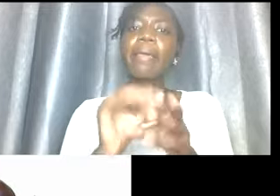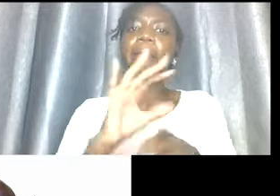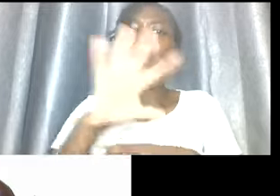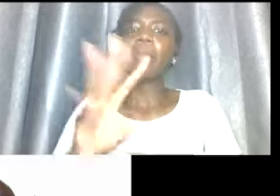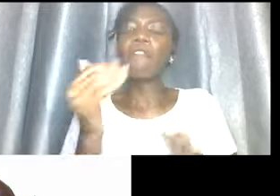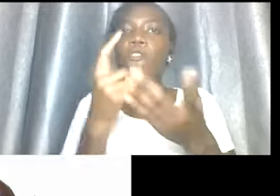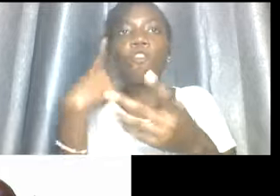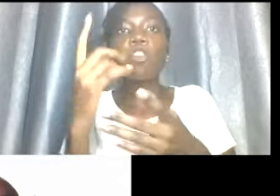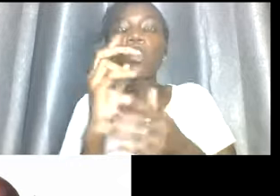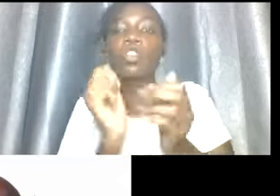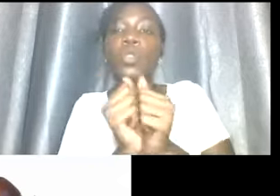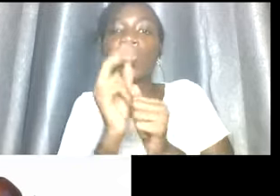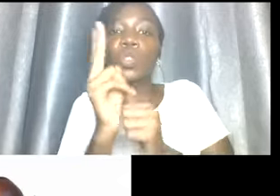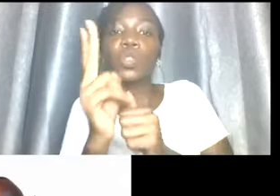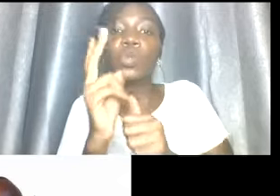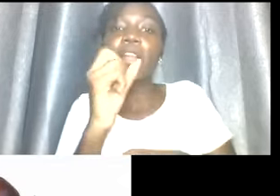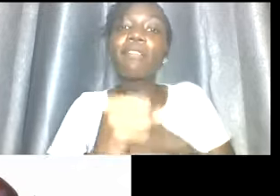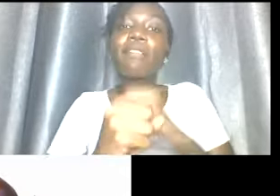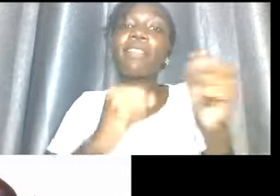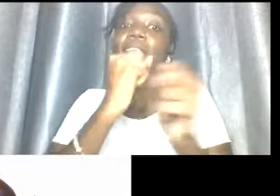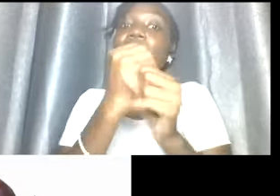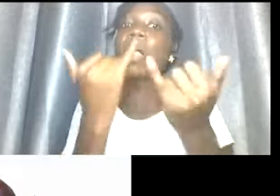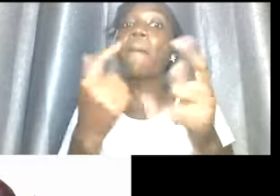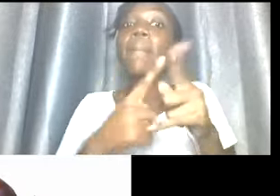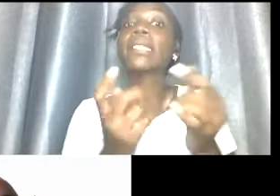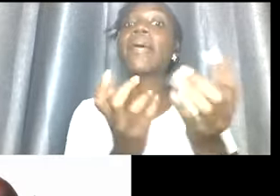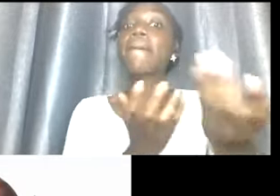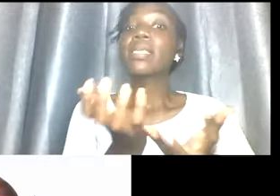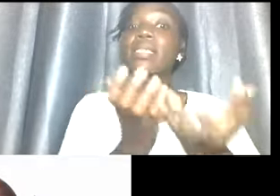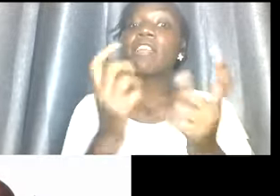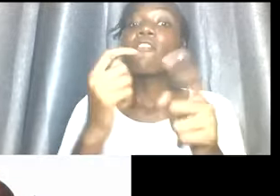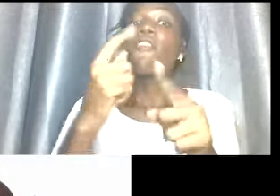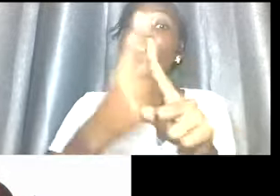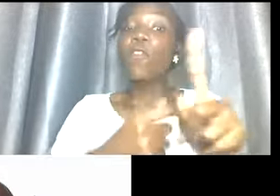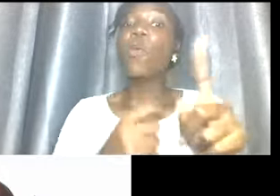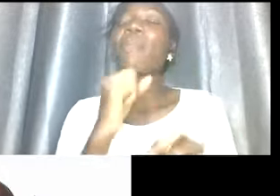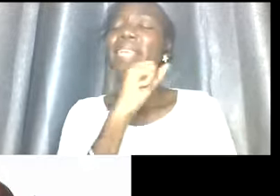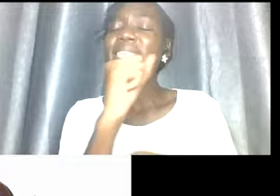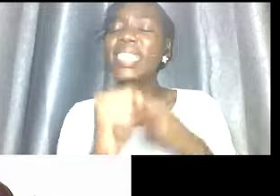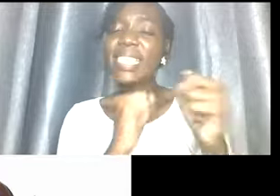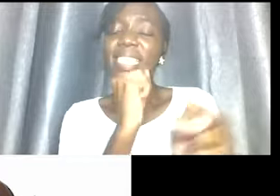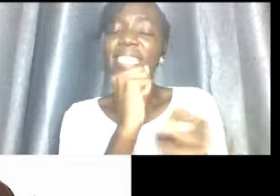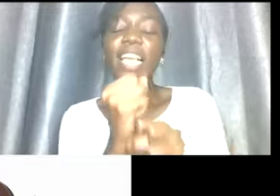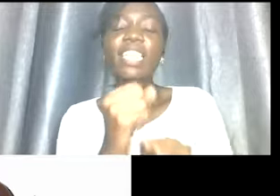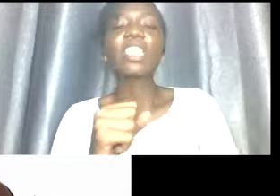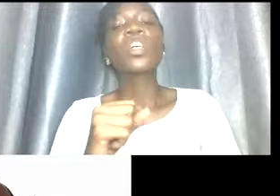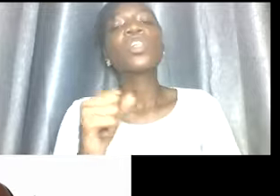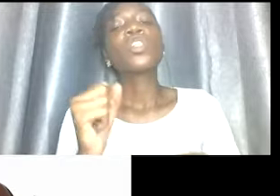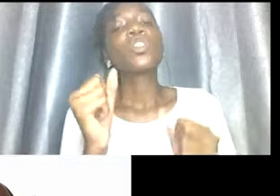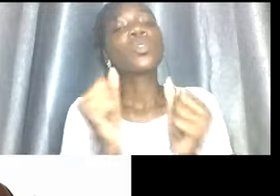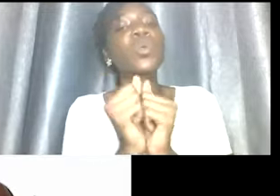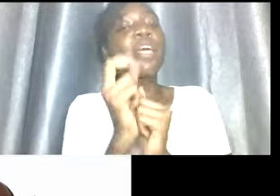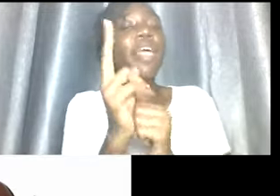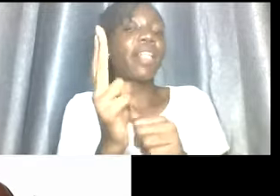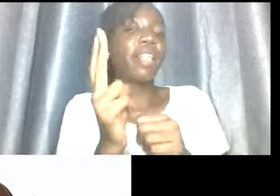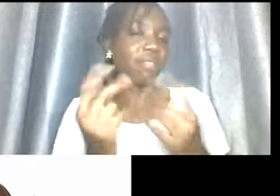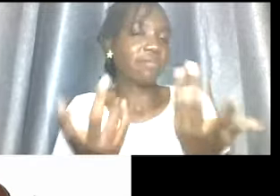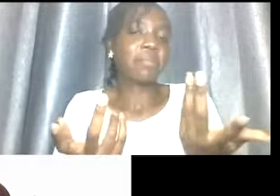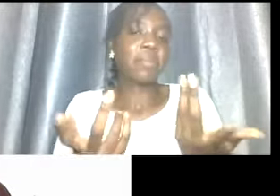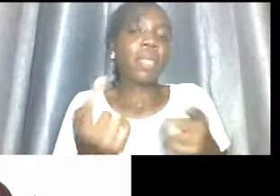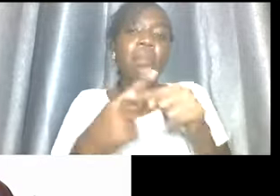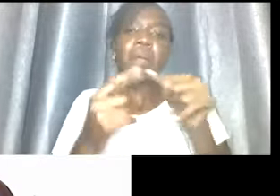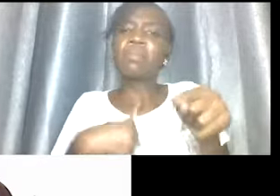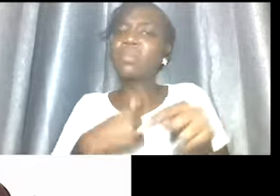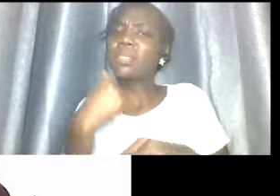now. But I've been in business since the age of 12. And you might say, why would you say you've been in